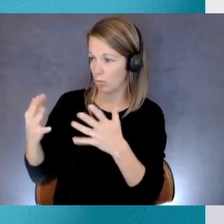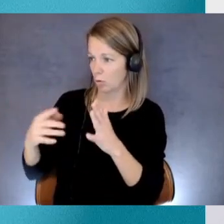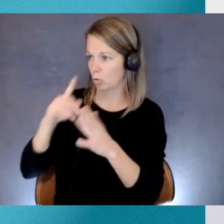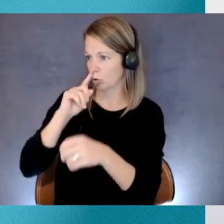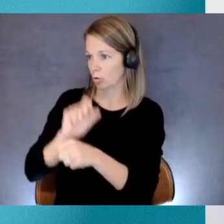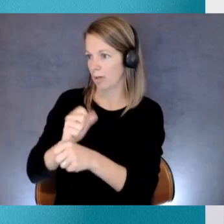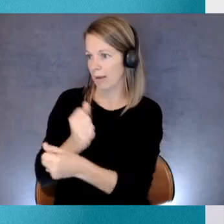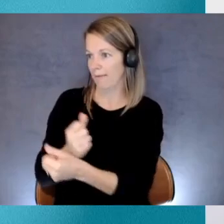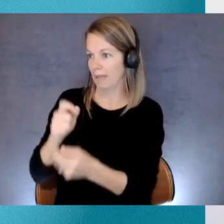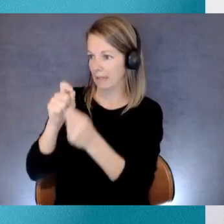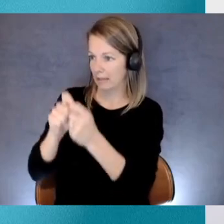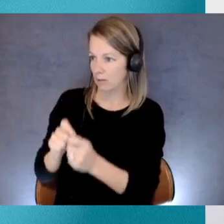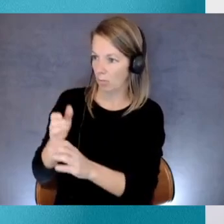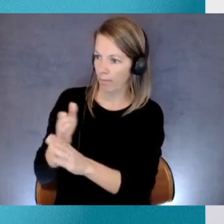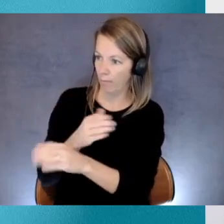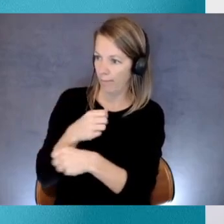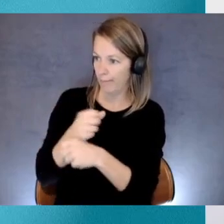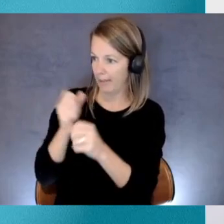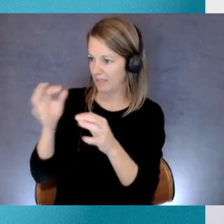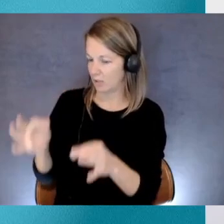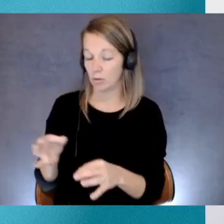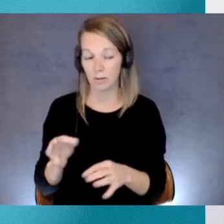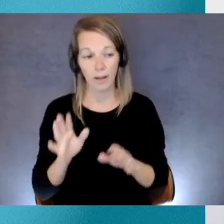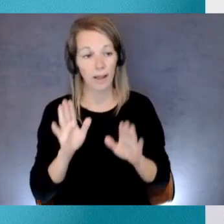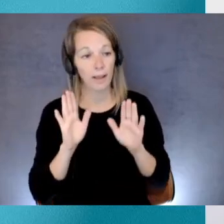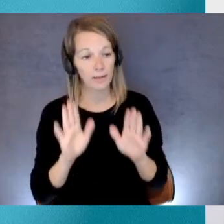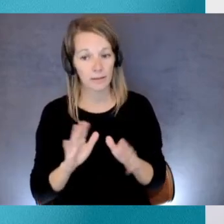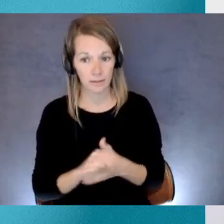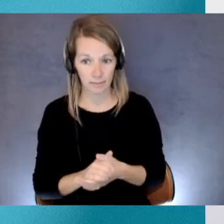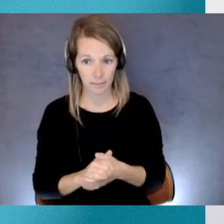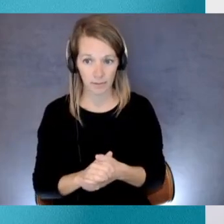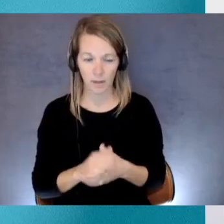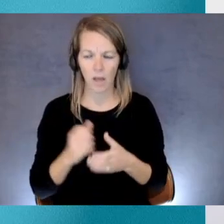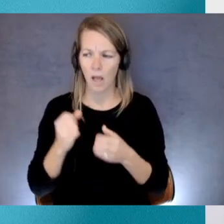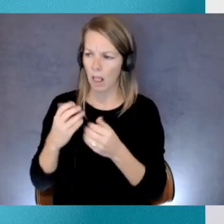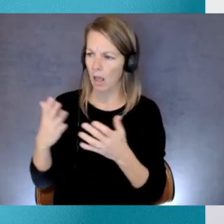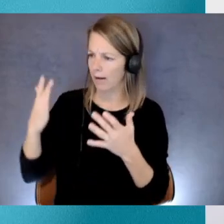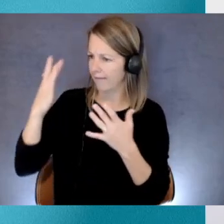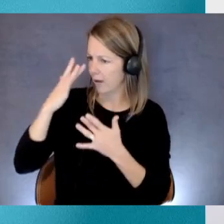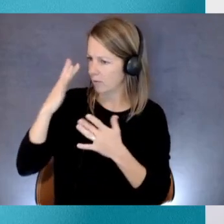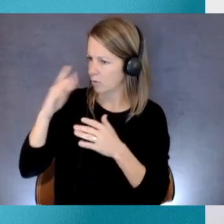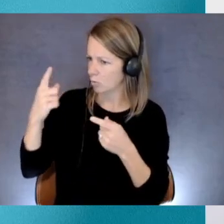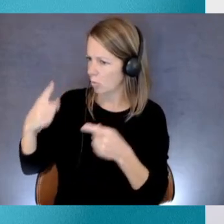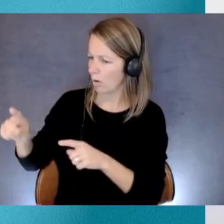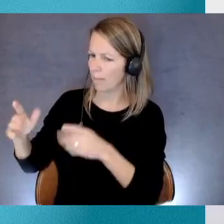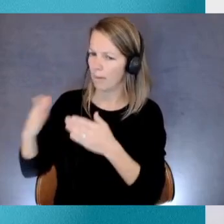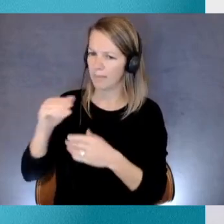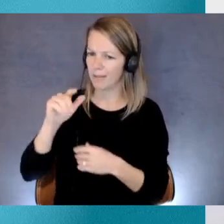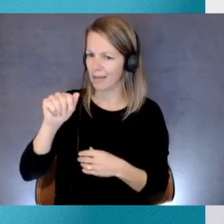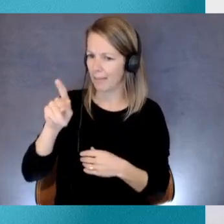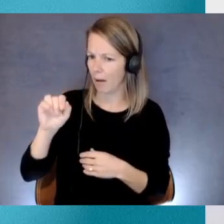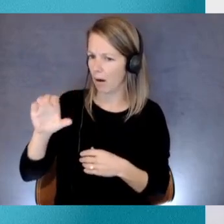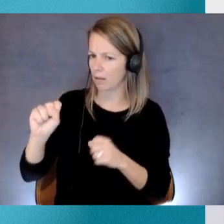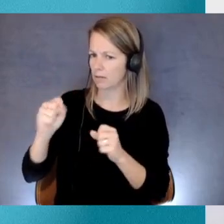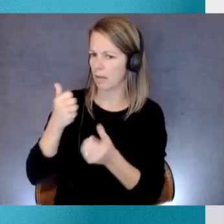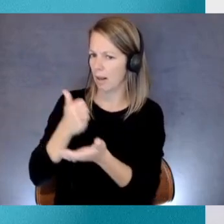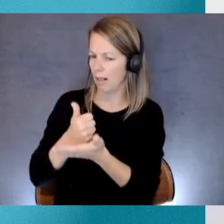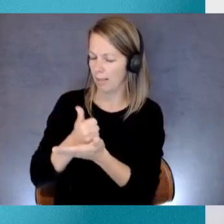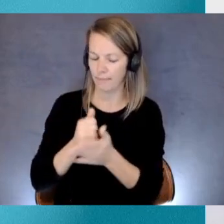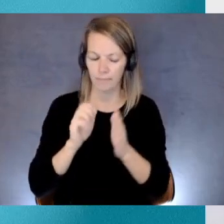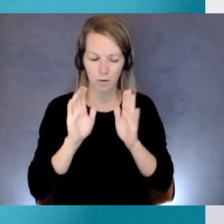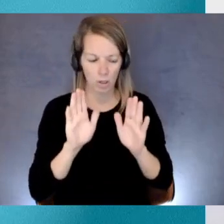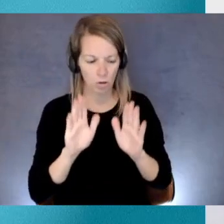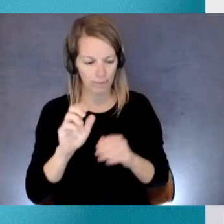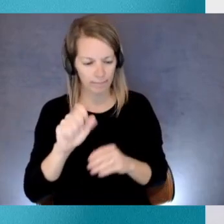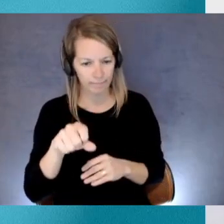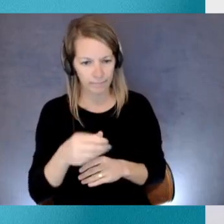everything in detail before making a decision. Excellent. There are a lot of viruses going on. I'm not too concerned. Probably some antibiotics can help. Great, great, great. So yeah, handing